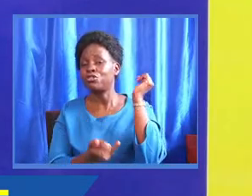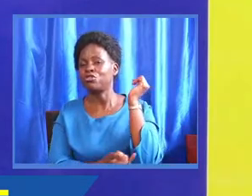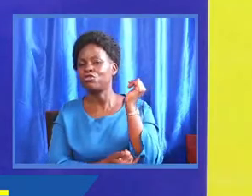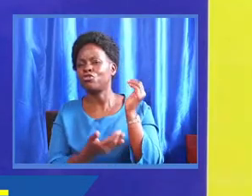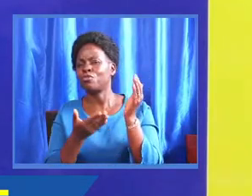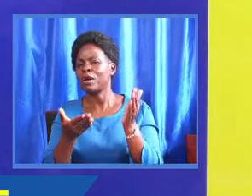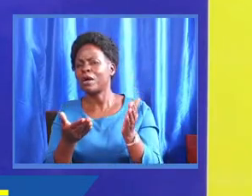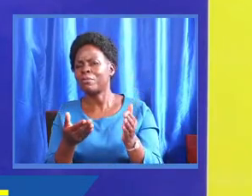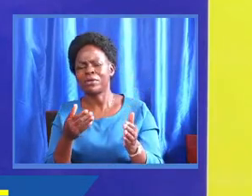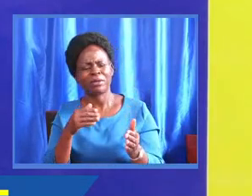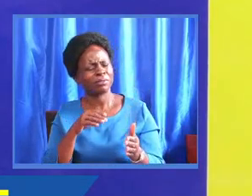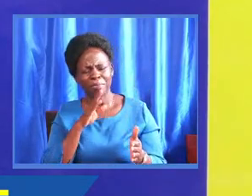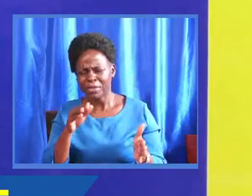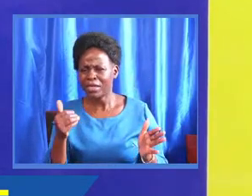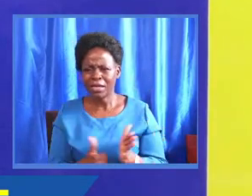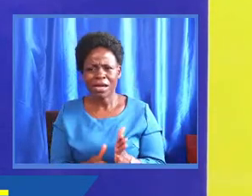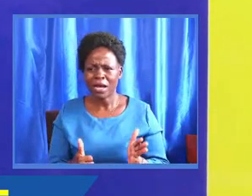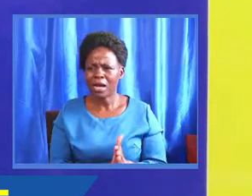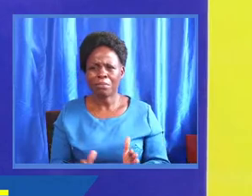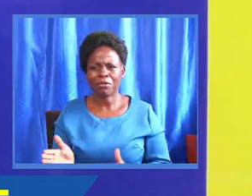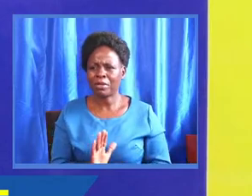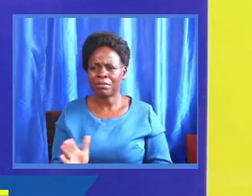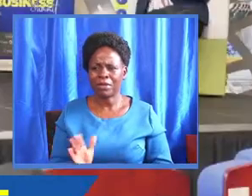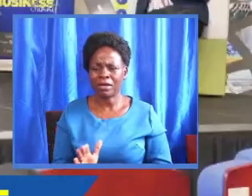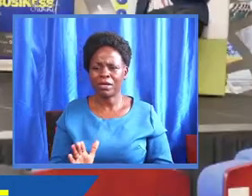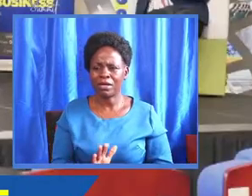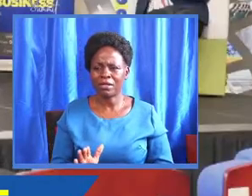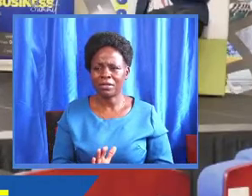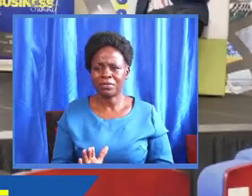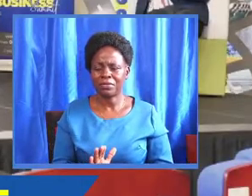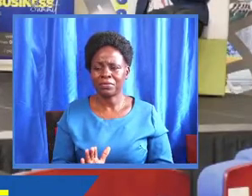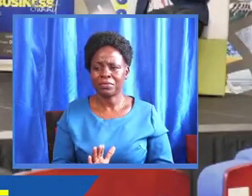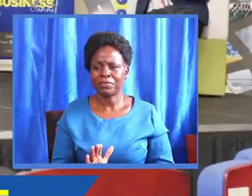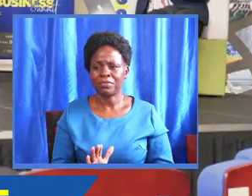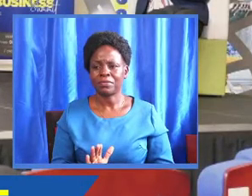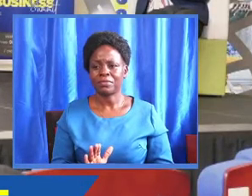it should not be a problem. All right. Okay.